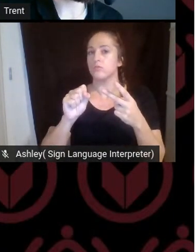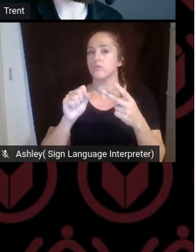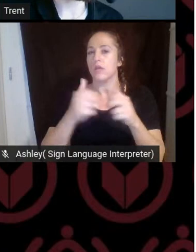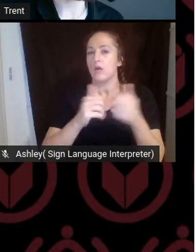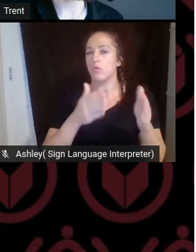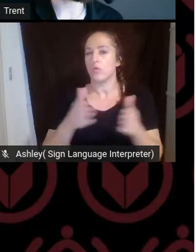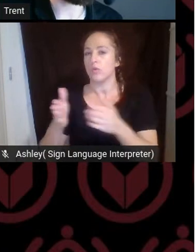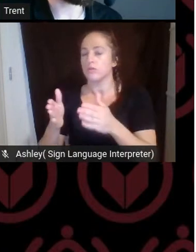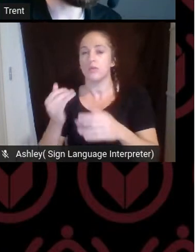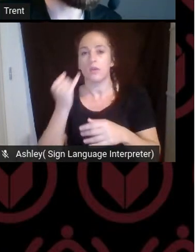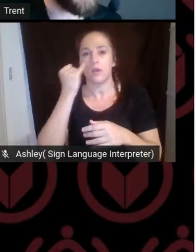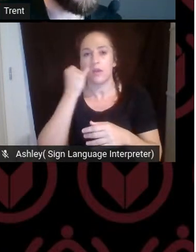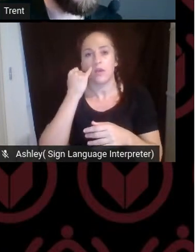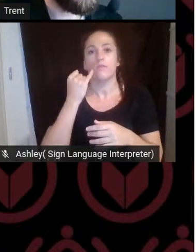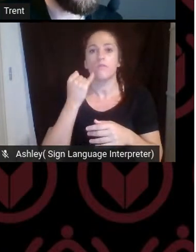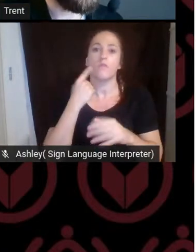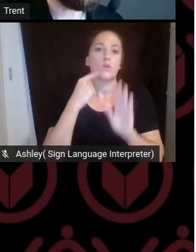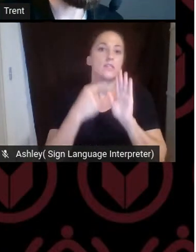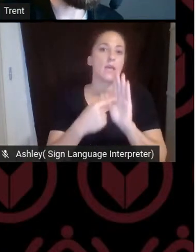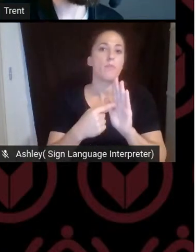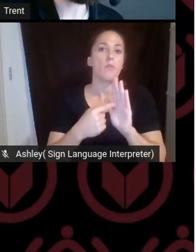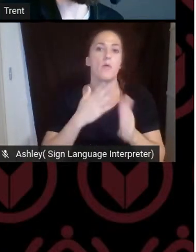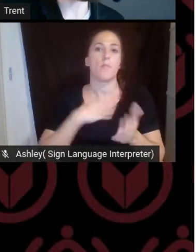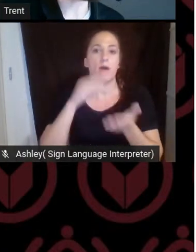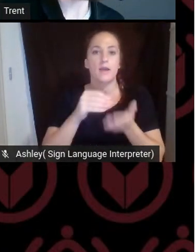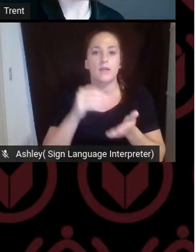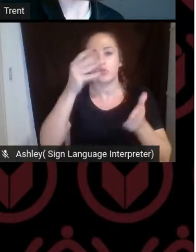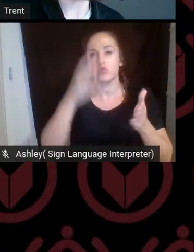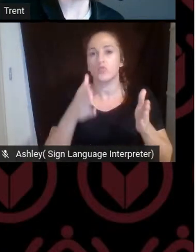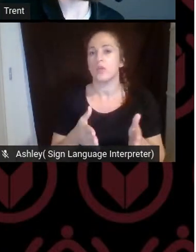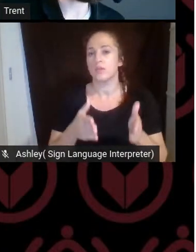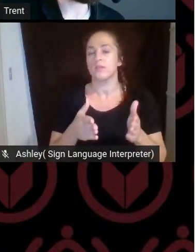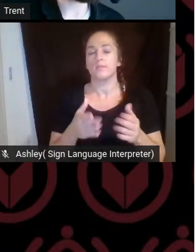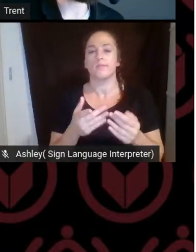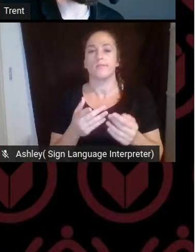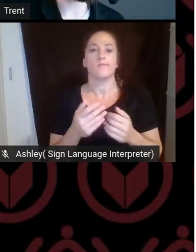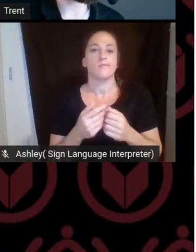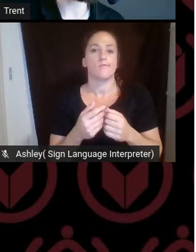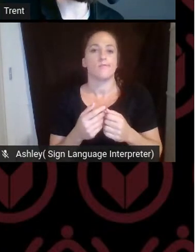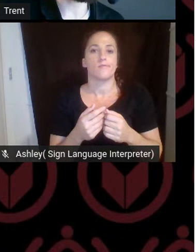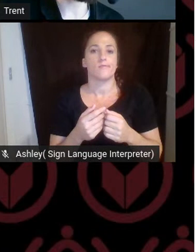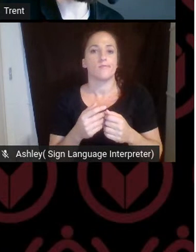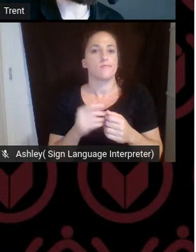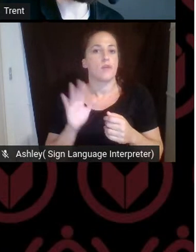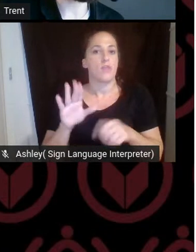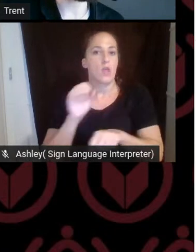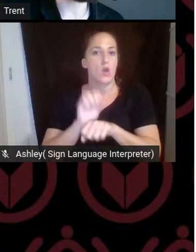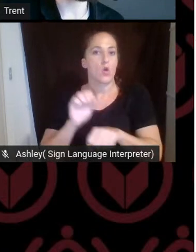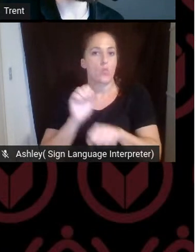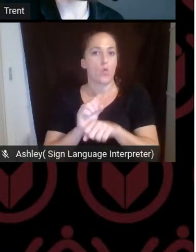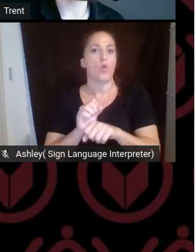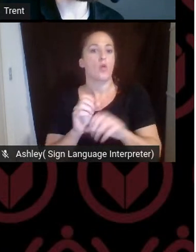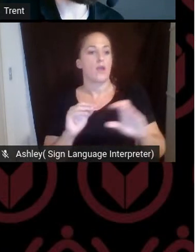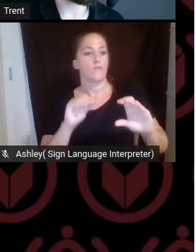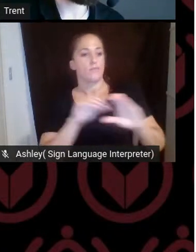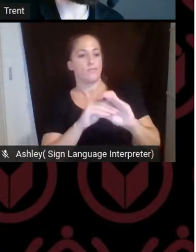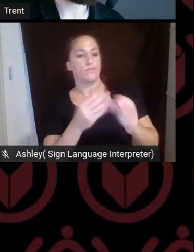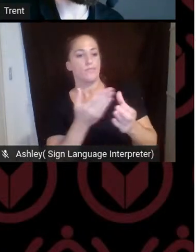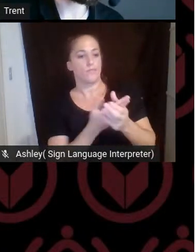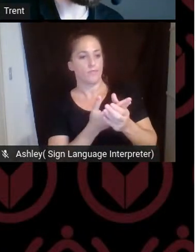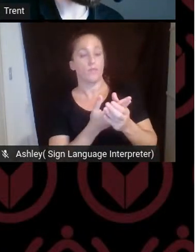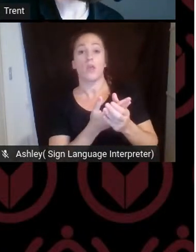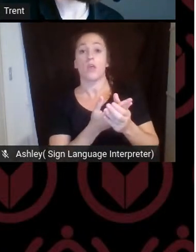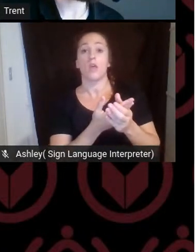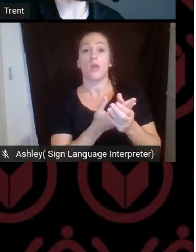with my 11th grade students a couple years back. And this file no longer needs to be just in the unorganized section of my drive. I want to organize this into one of